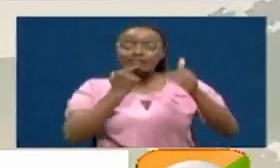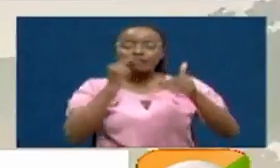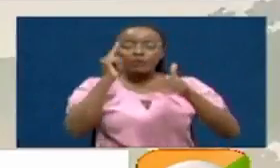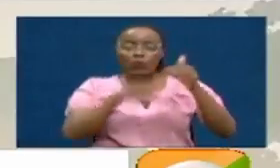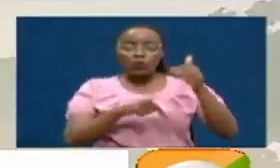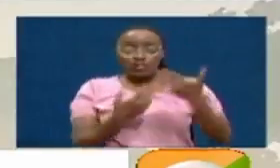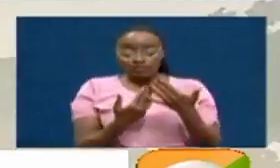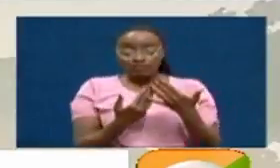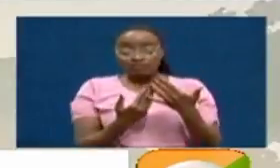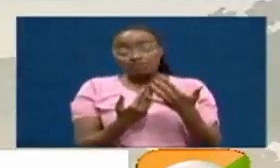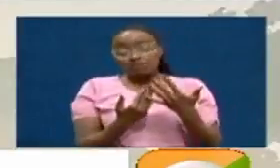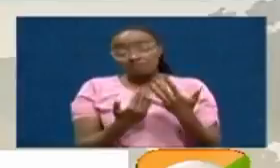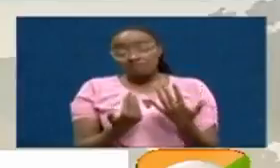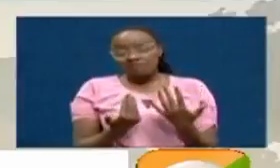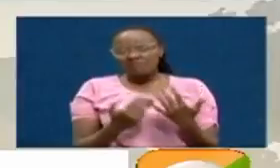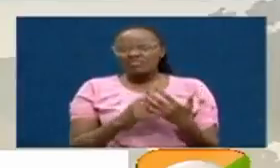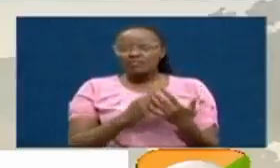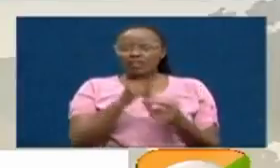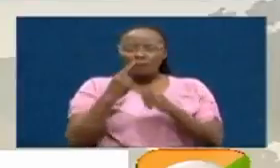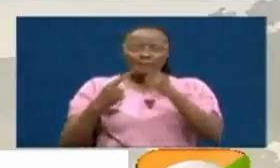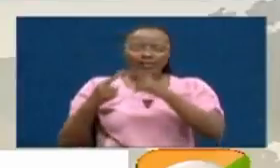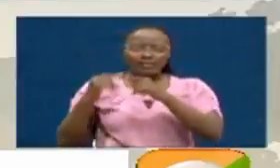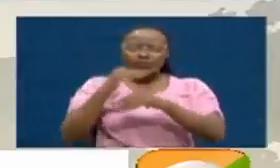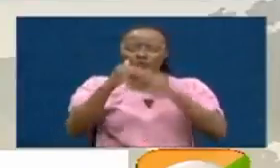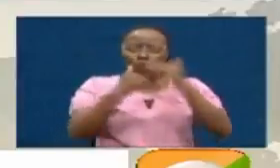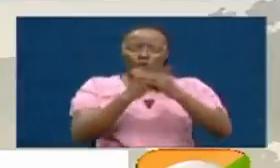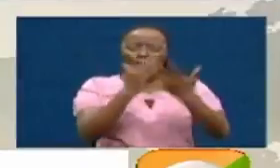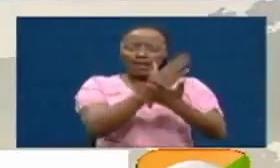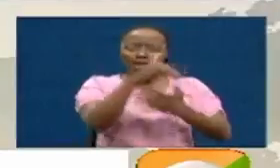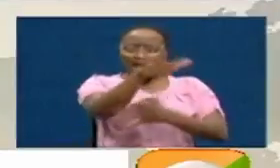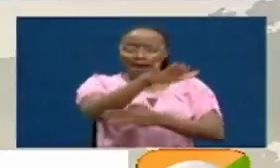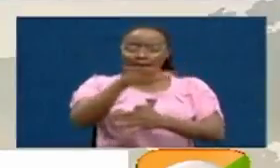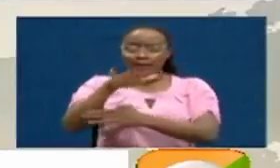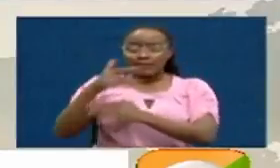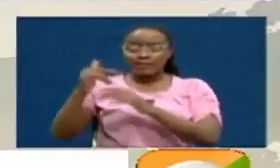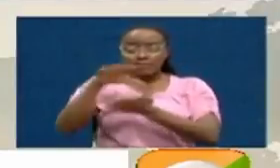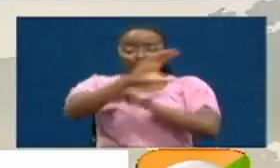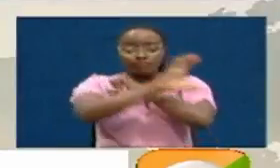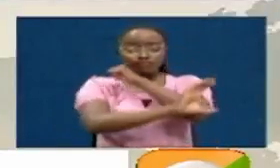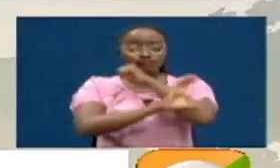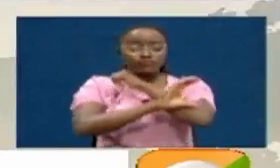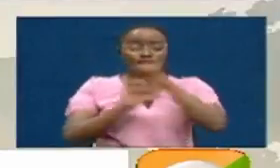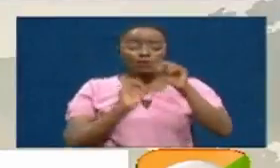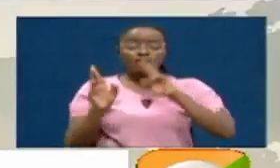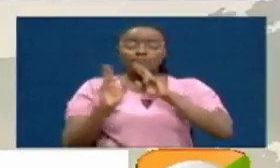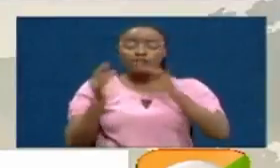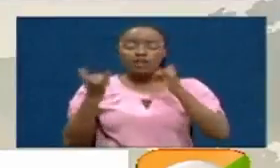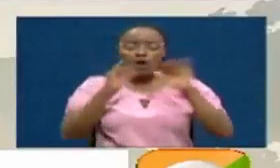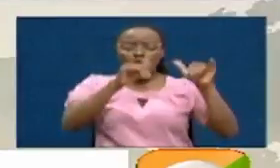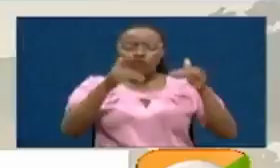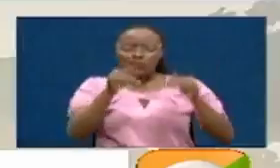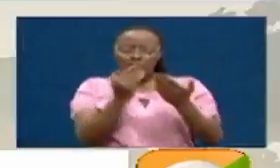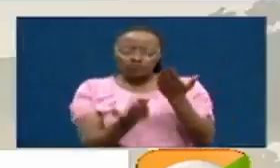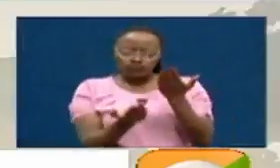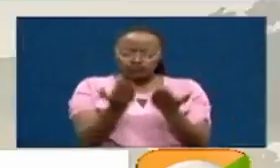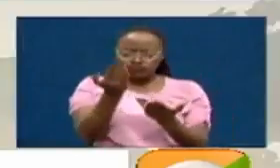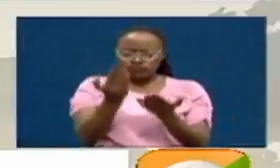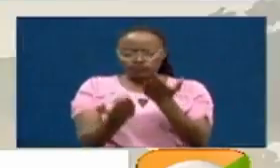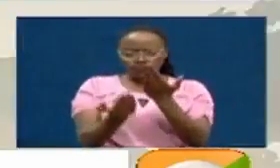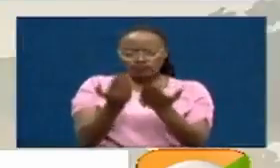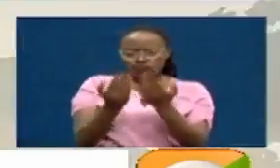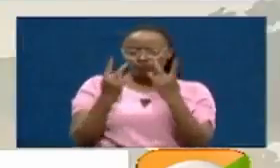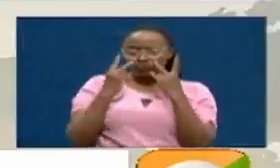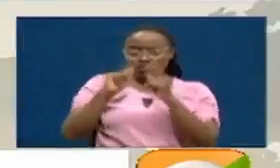rains will be experienced in almost every part of the country. And as Enock Sikolia now reports, farmers are now weighing their options in the face